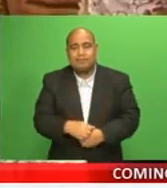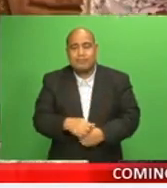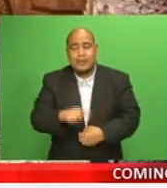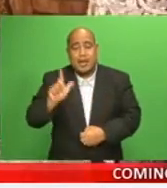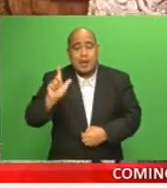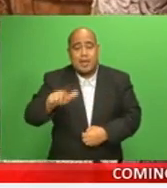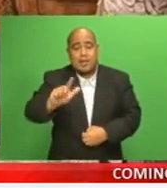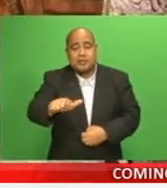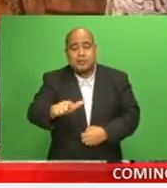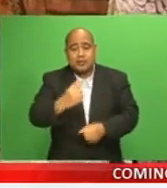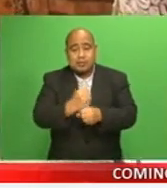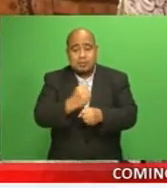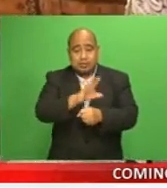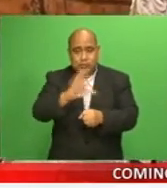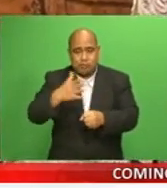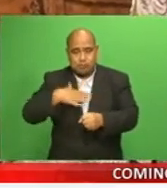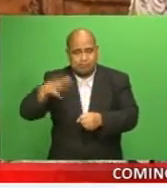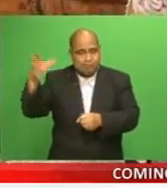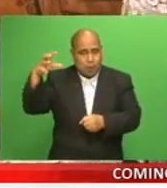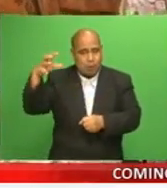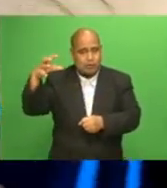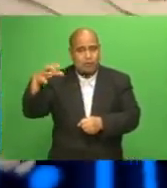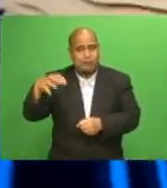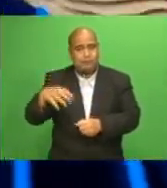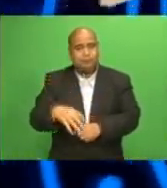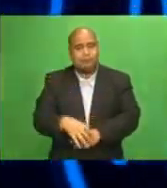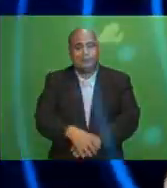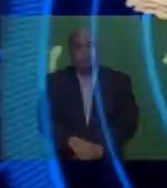solar energy. Stay with us.